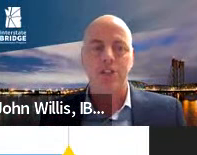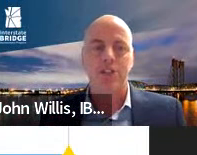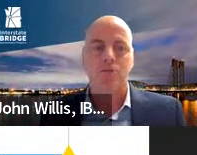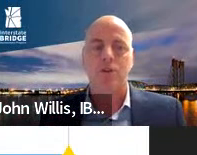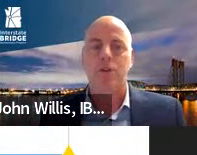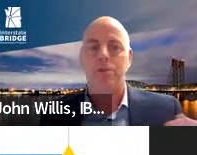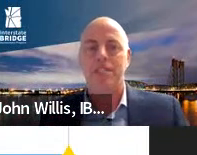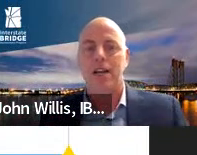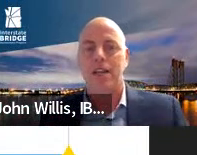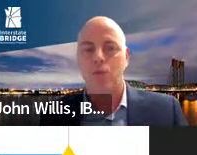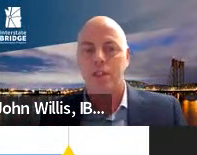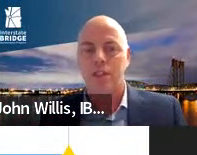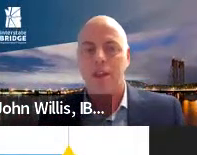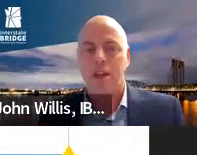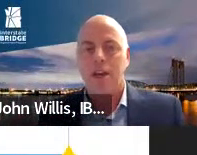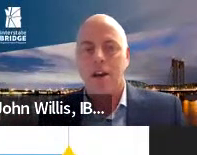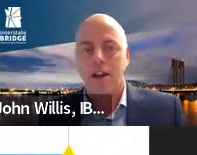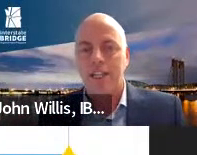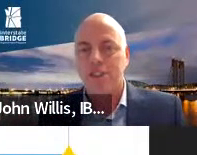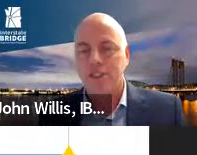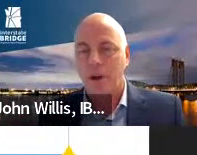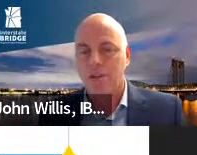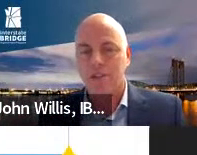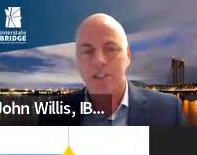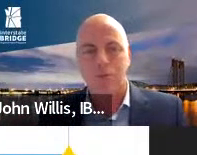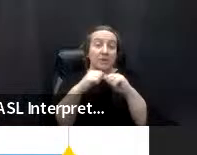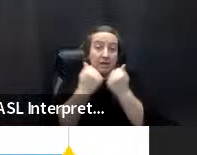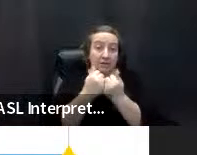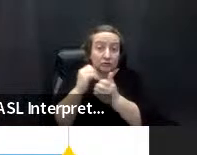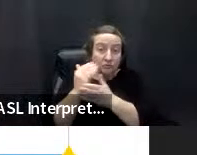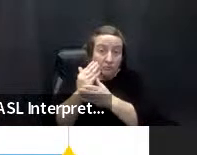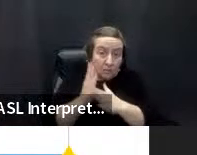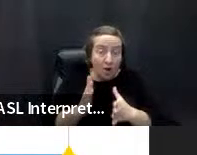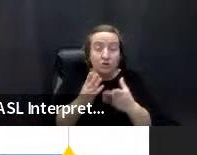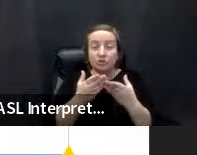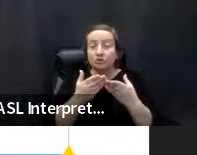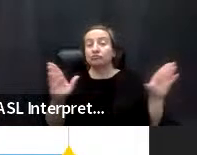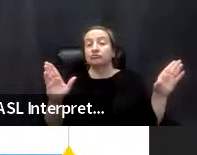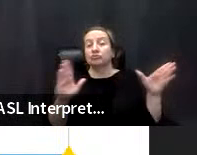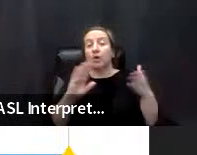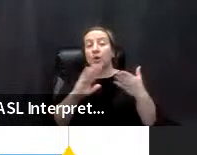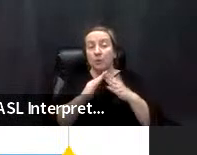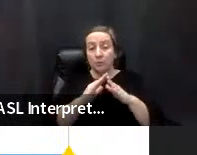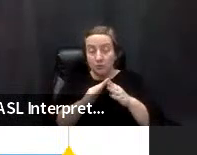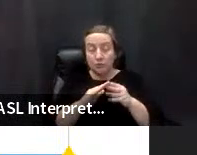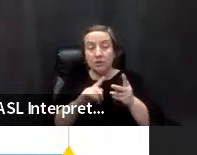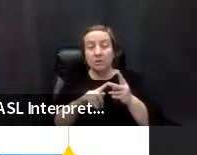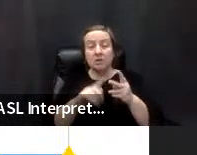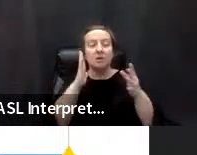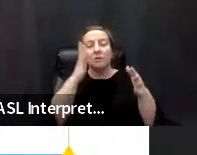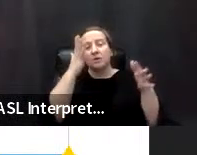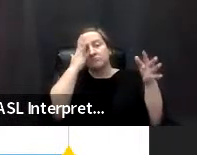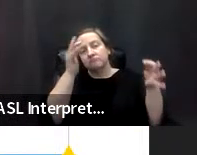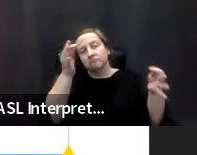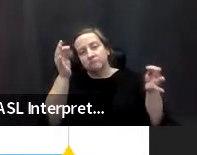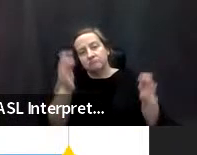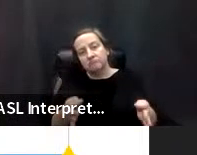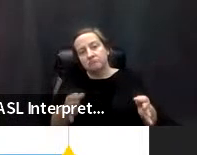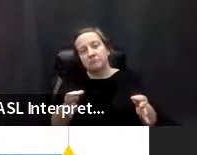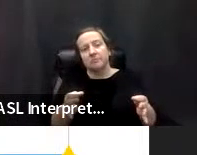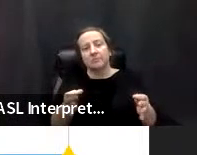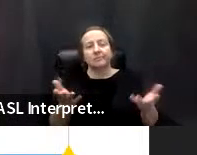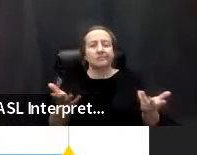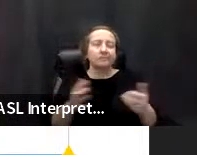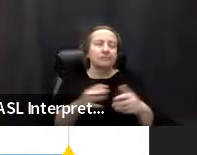that information is we're going to be talking with our agency partners in the broader community and determine, actually